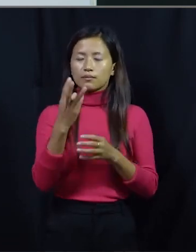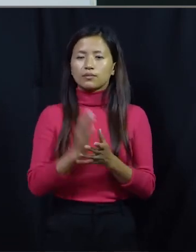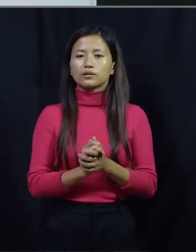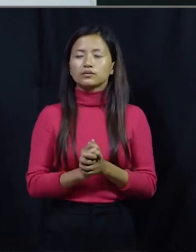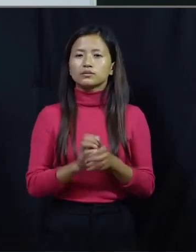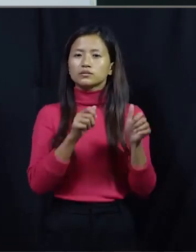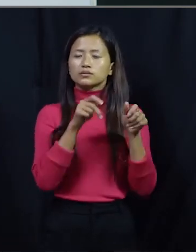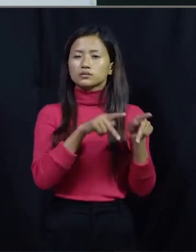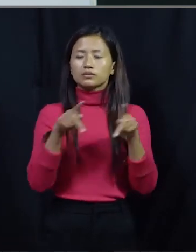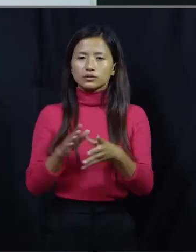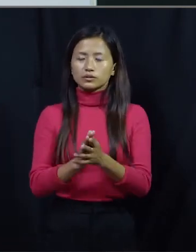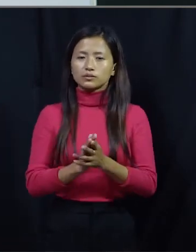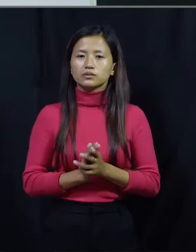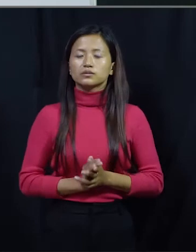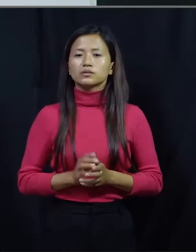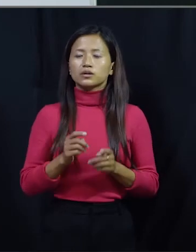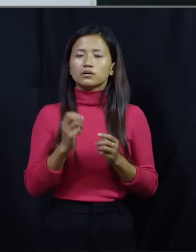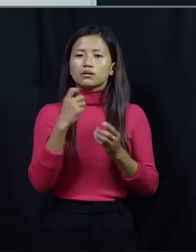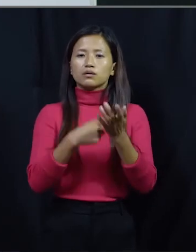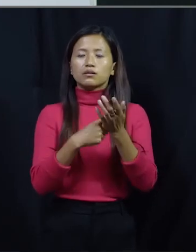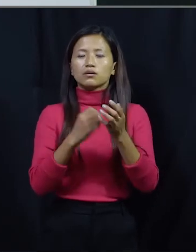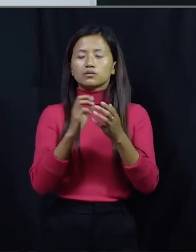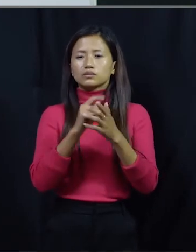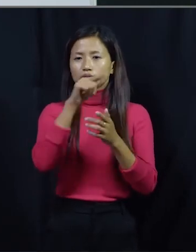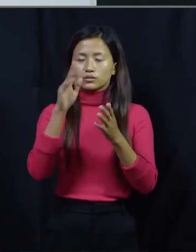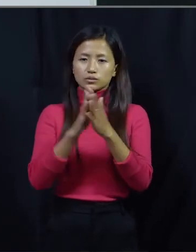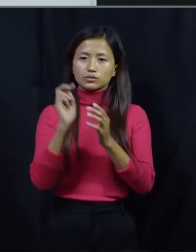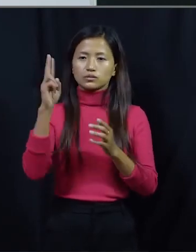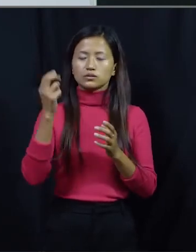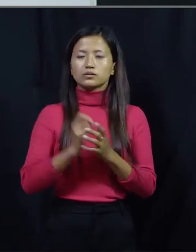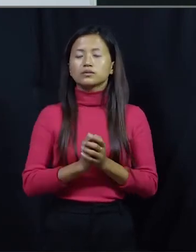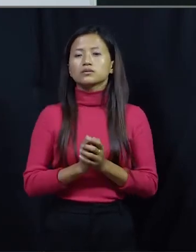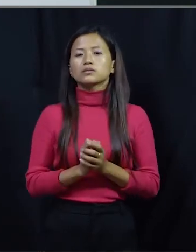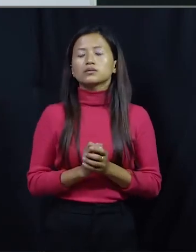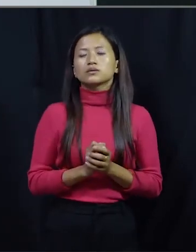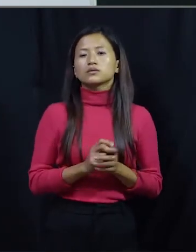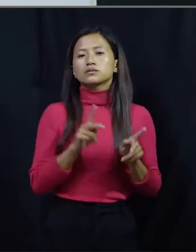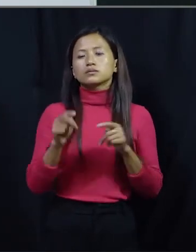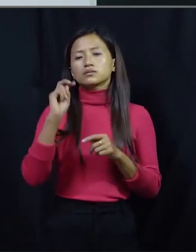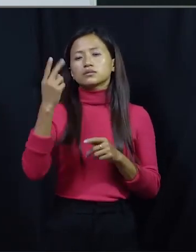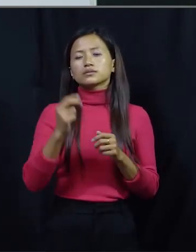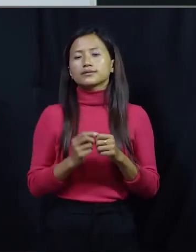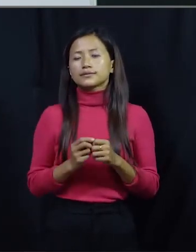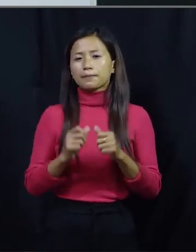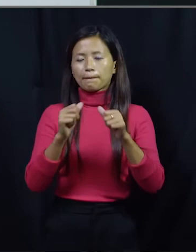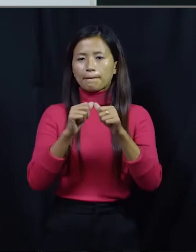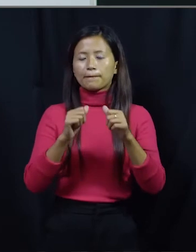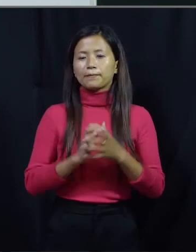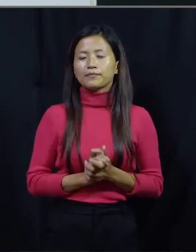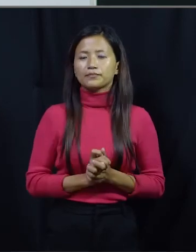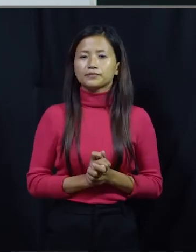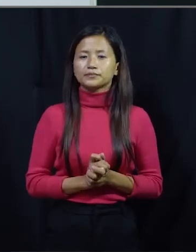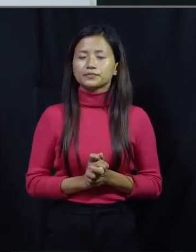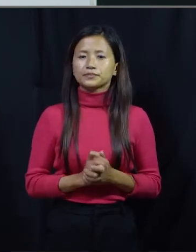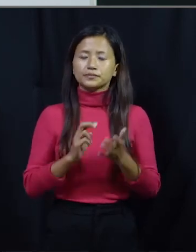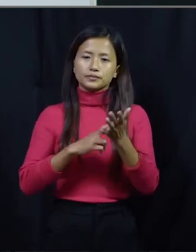It's possible only when we take the root 2. Root 2 square is 2, right? It is possible to get 2 as the answer. But root 2, it is